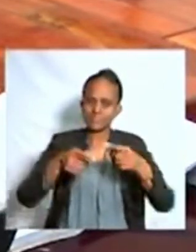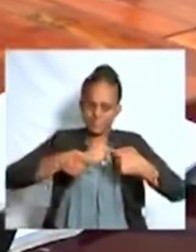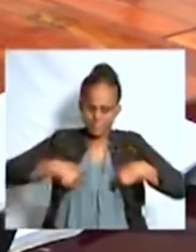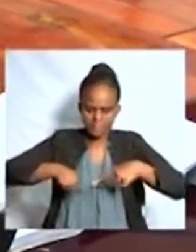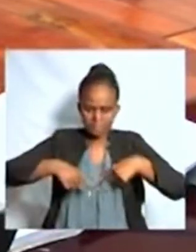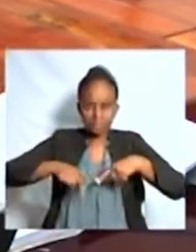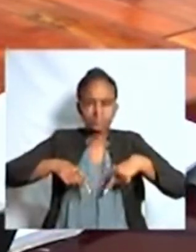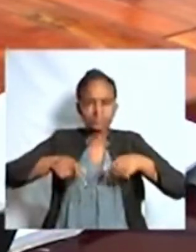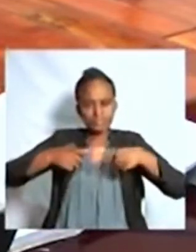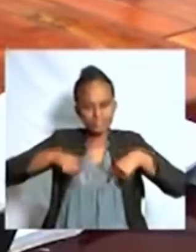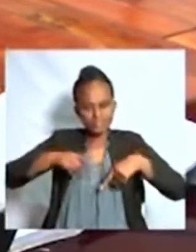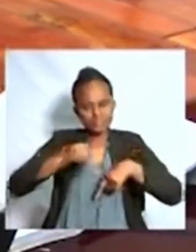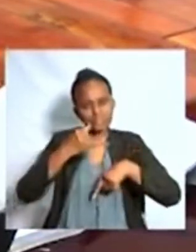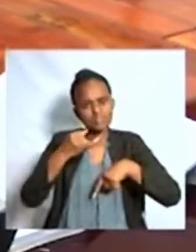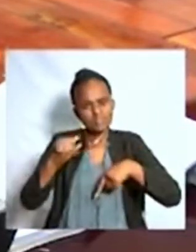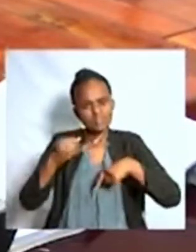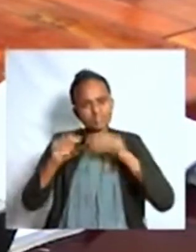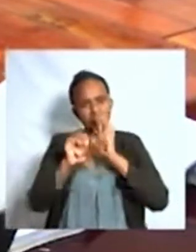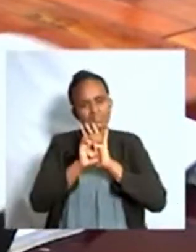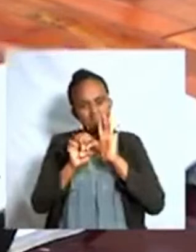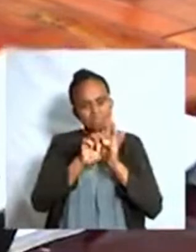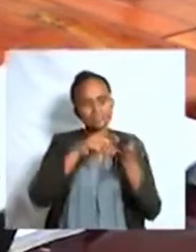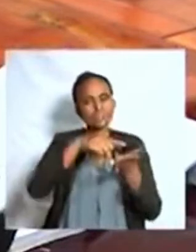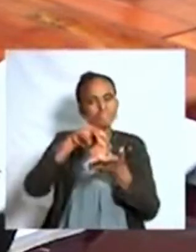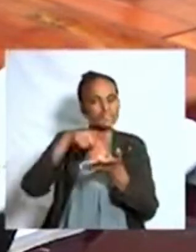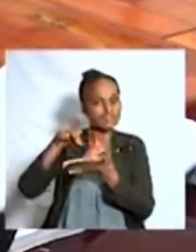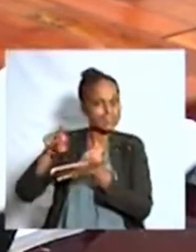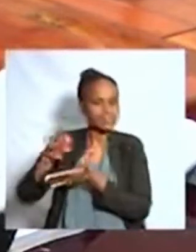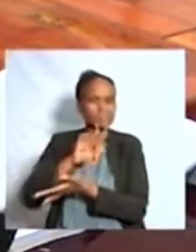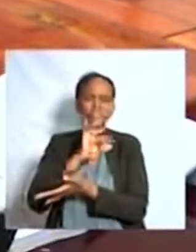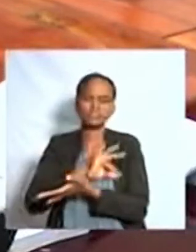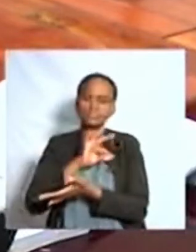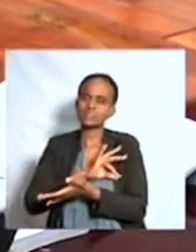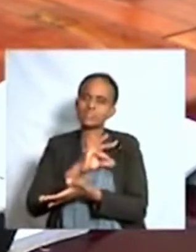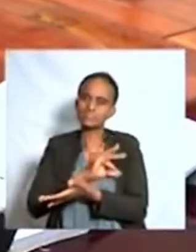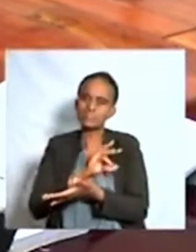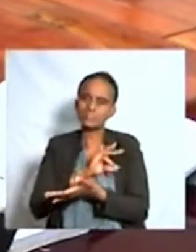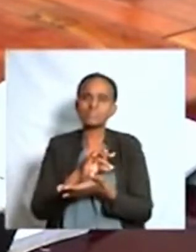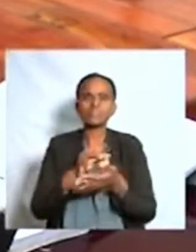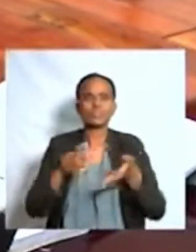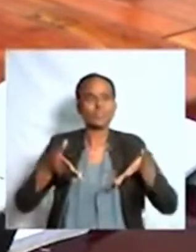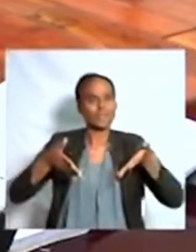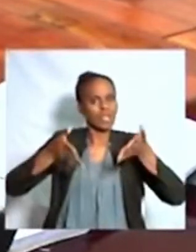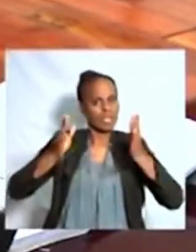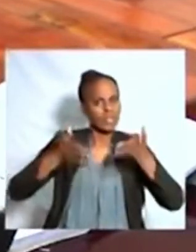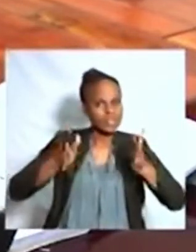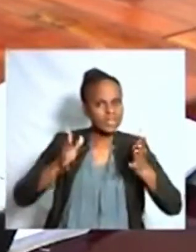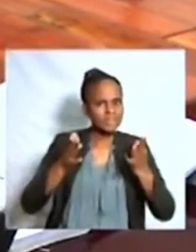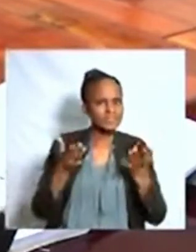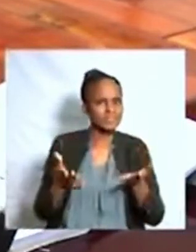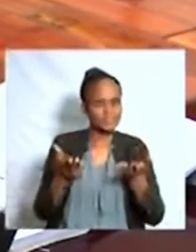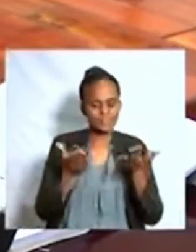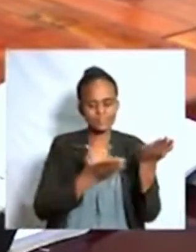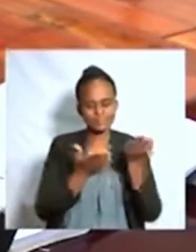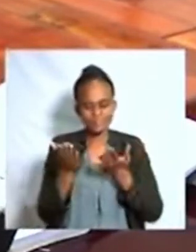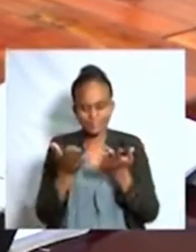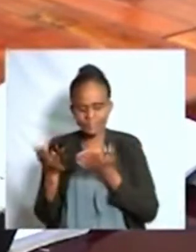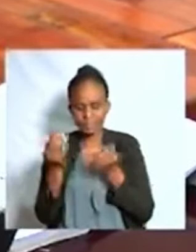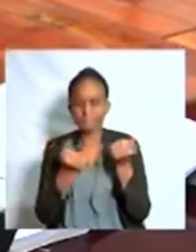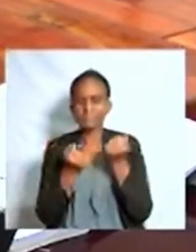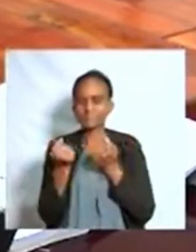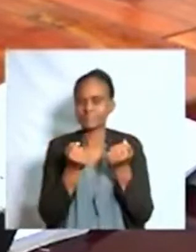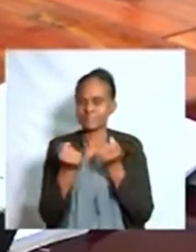local issues such as the payment of salaries, settling in allowances, and servicing of motor